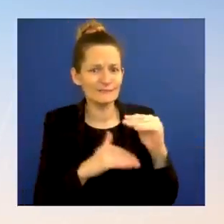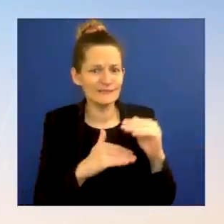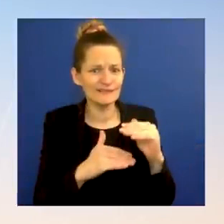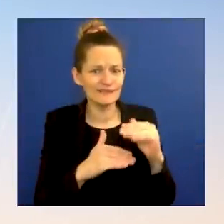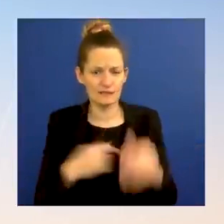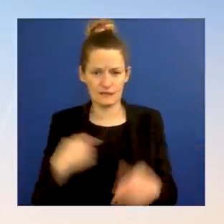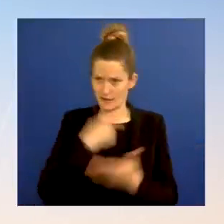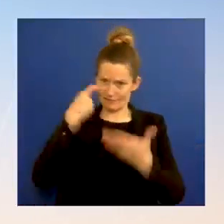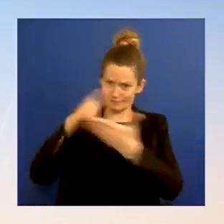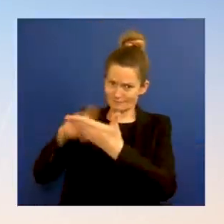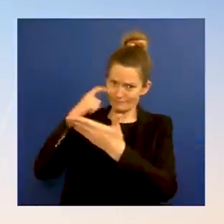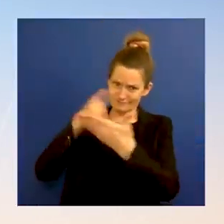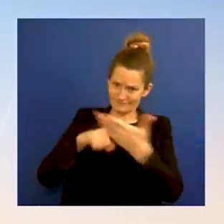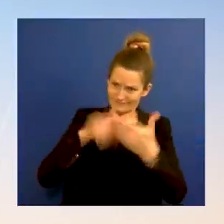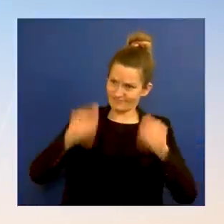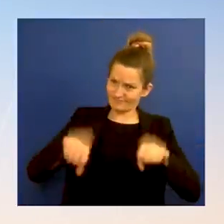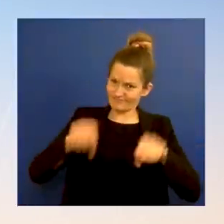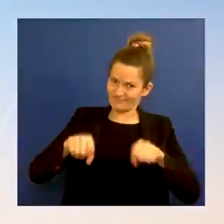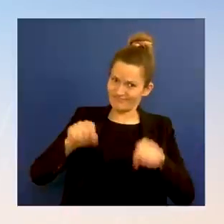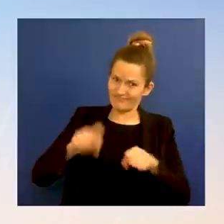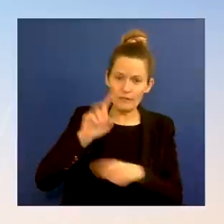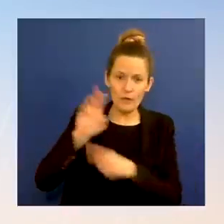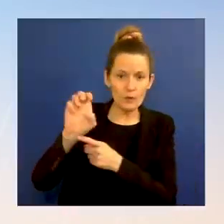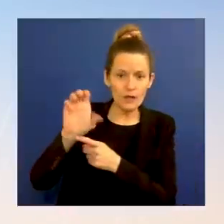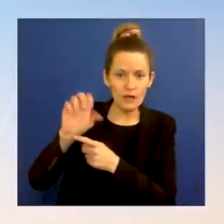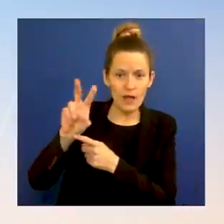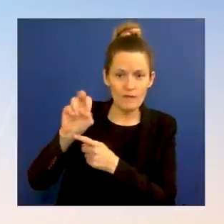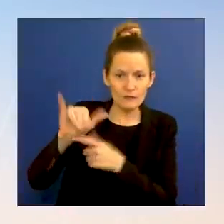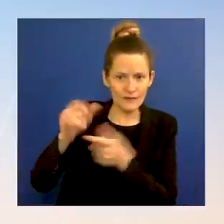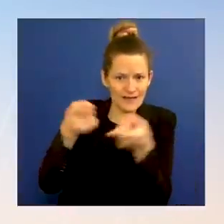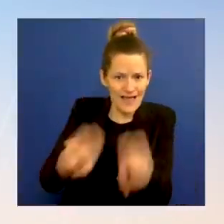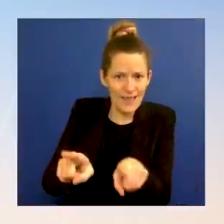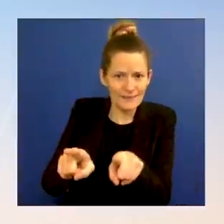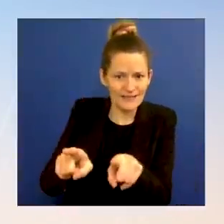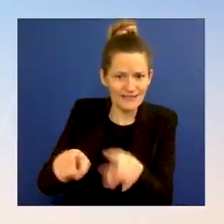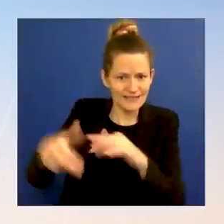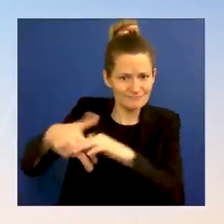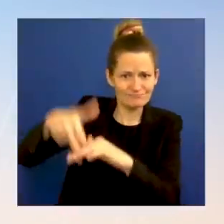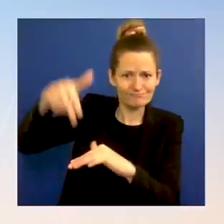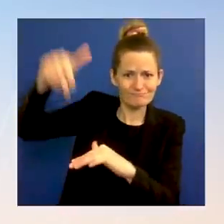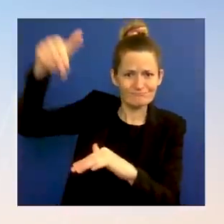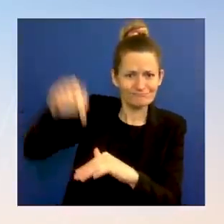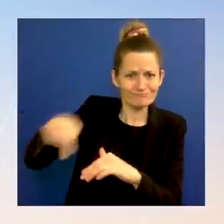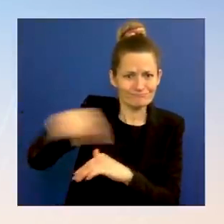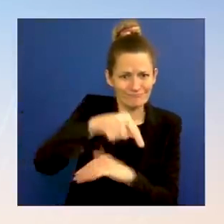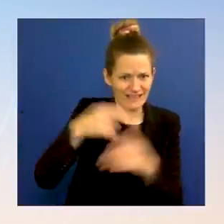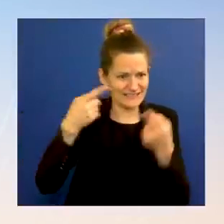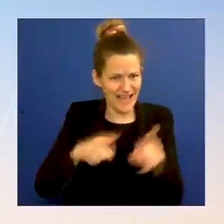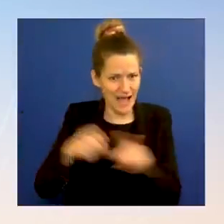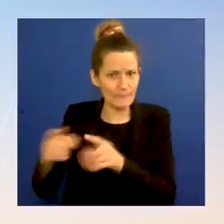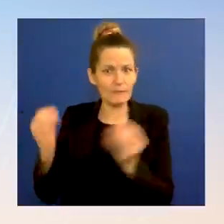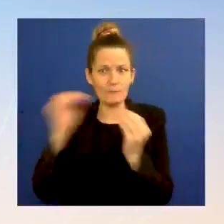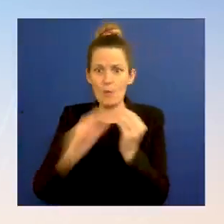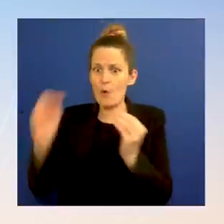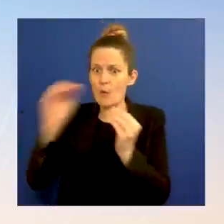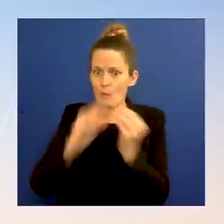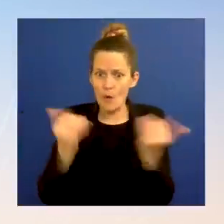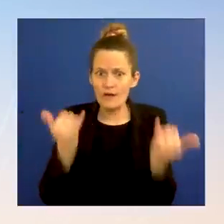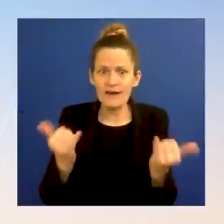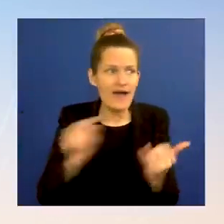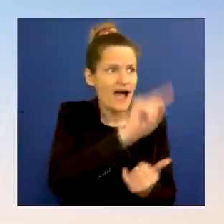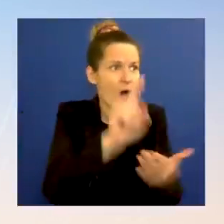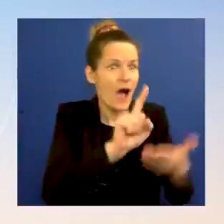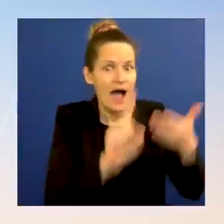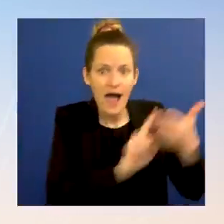for economic reasons ticked up in February to 2.5%, but remains below its level in February 2020.